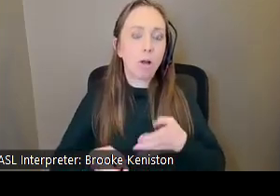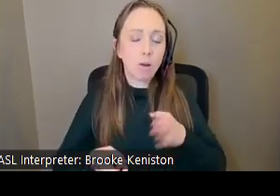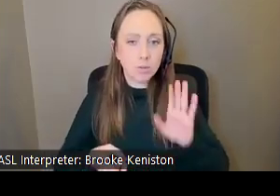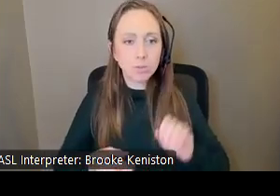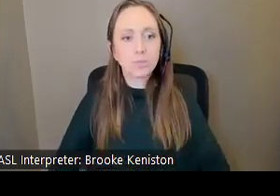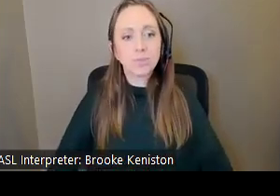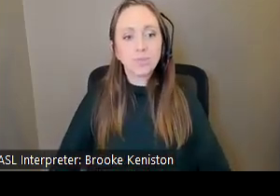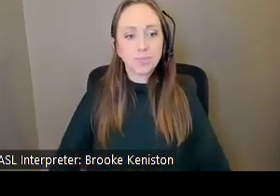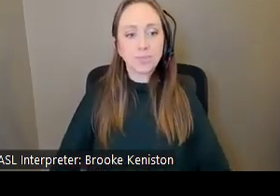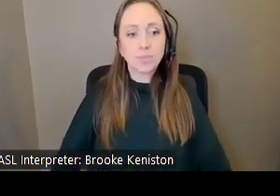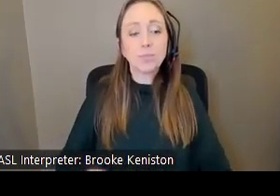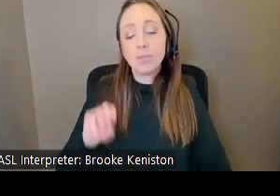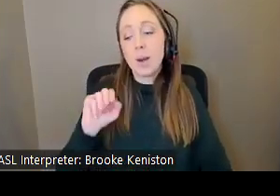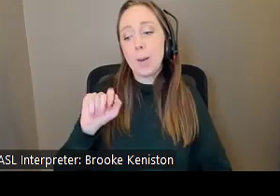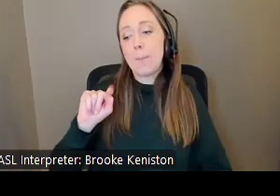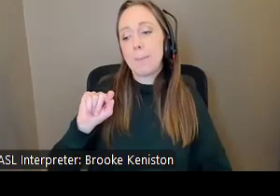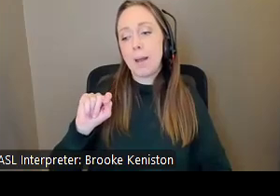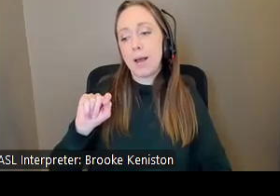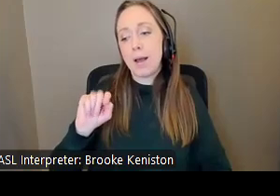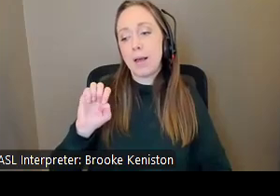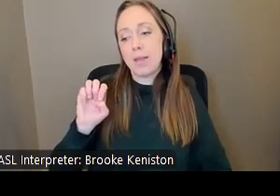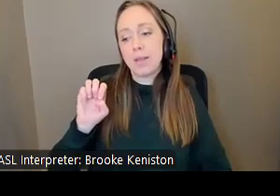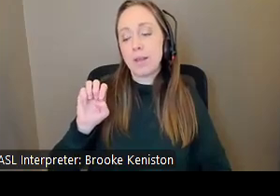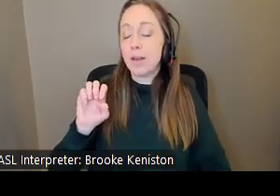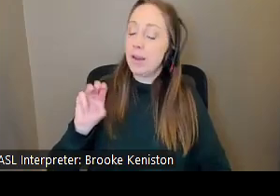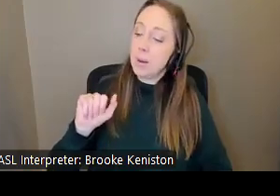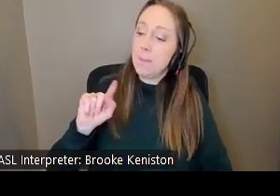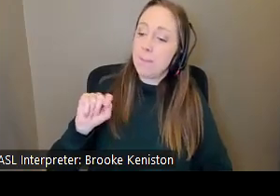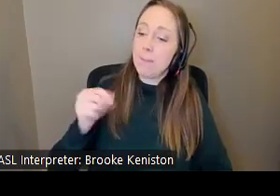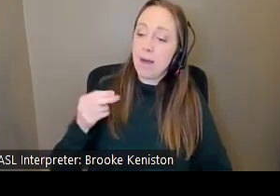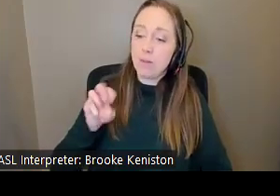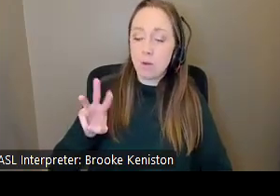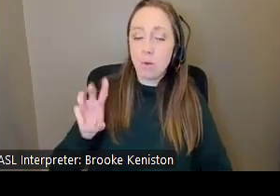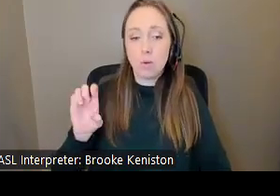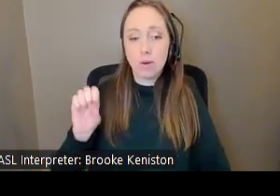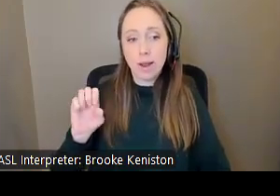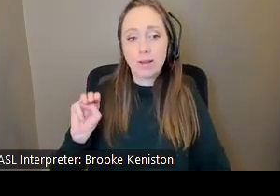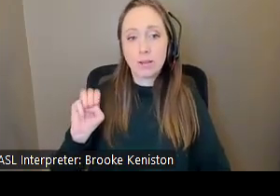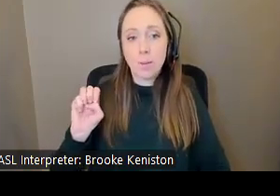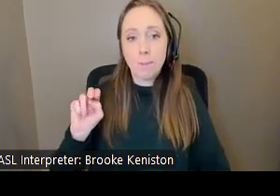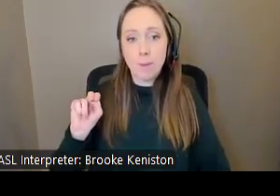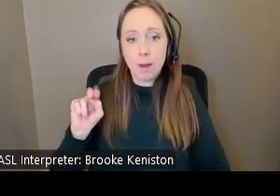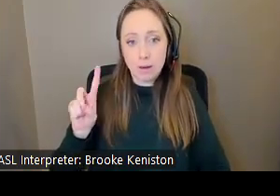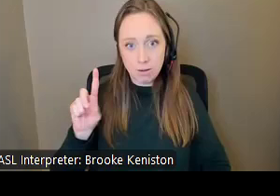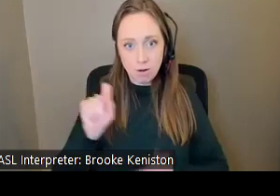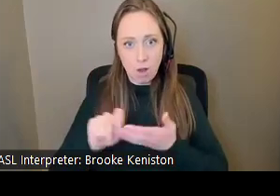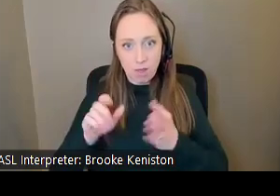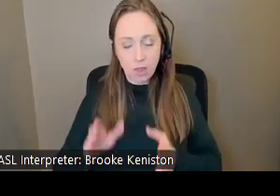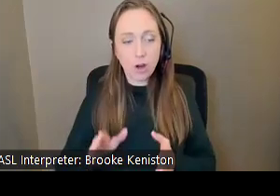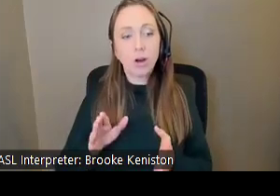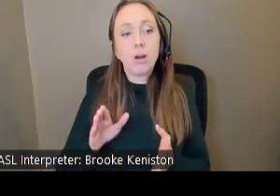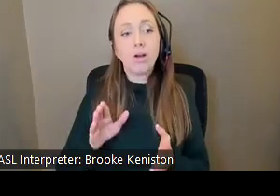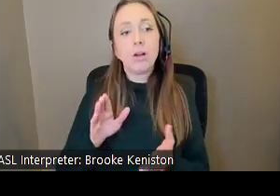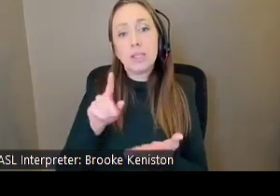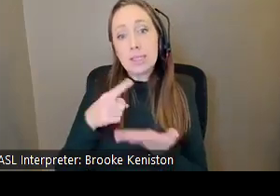policies. He really makes us feel uncomfortable because he talks about how certain policies in the United States are kind of welfare